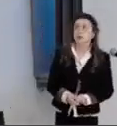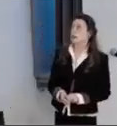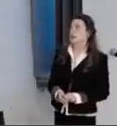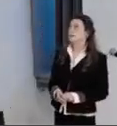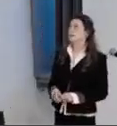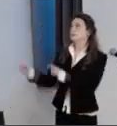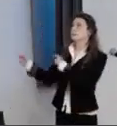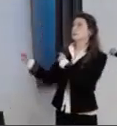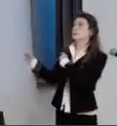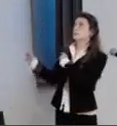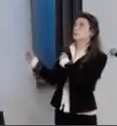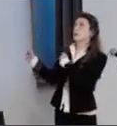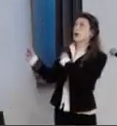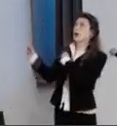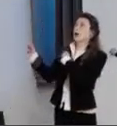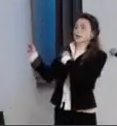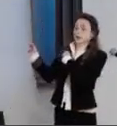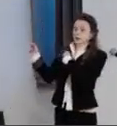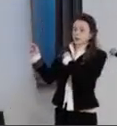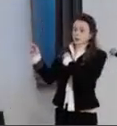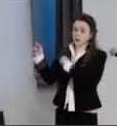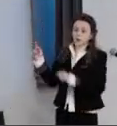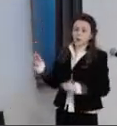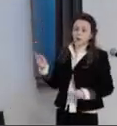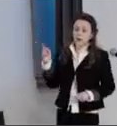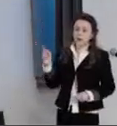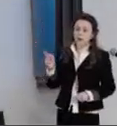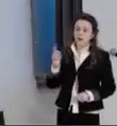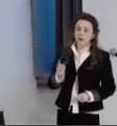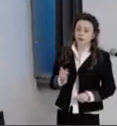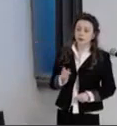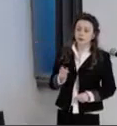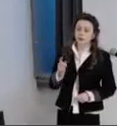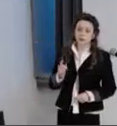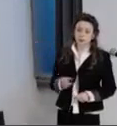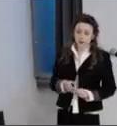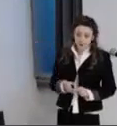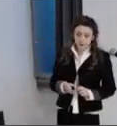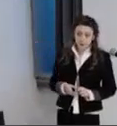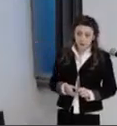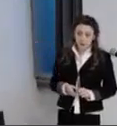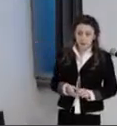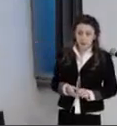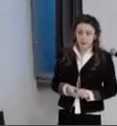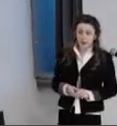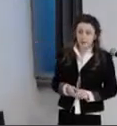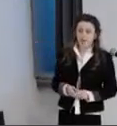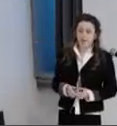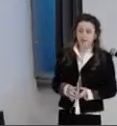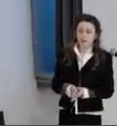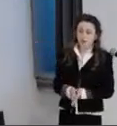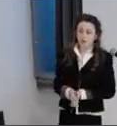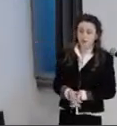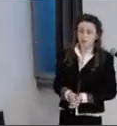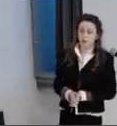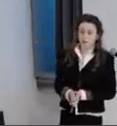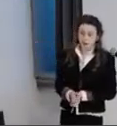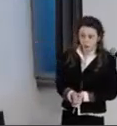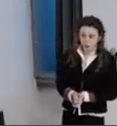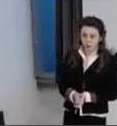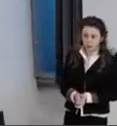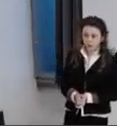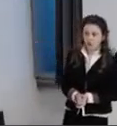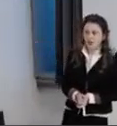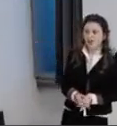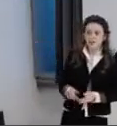again, fashion design. This is a so-called Jardin Fleuri dress designed by Maria Grazia Chiuri for